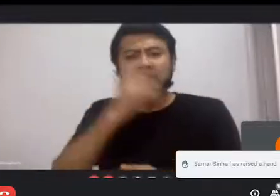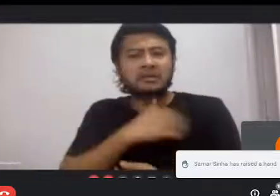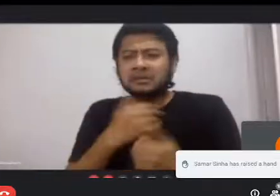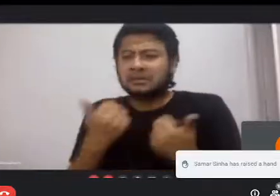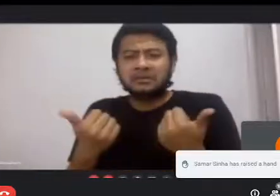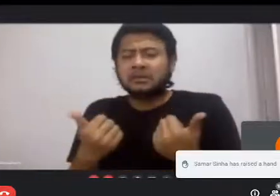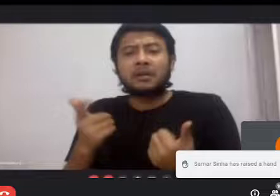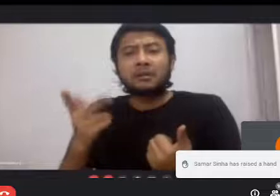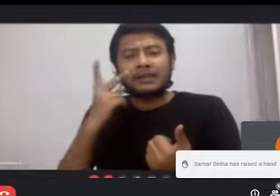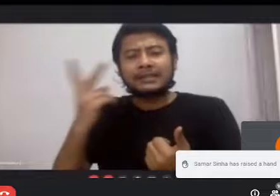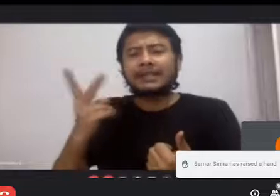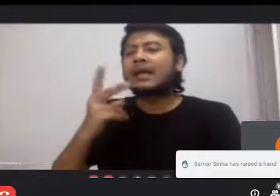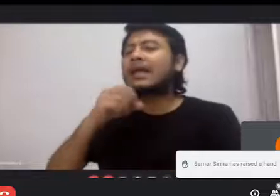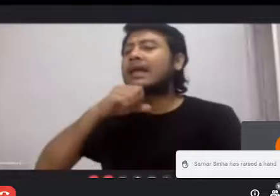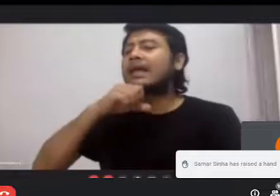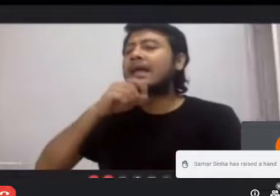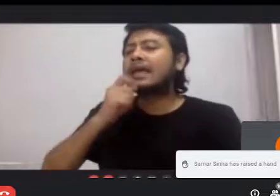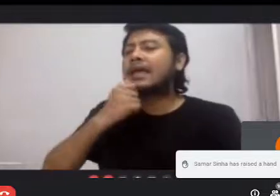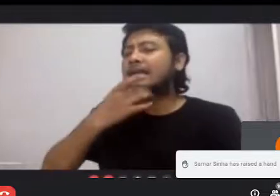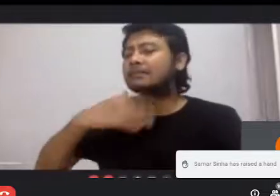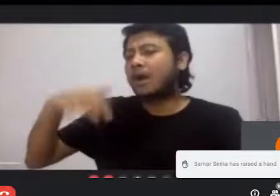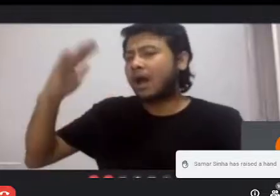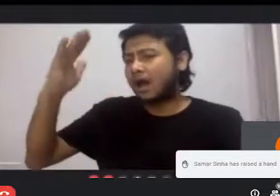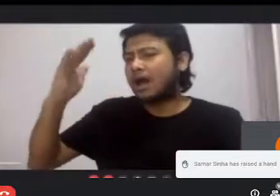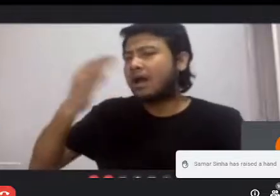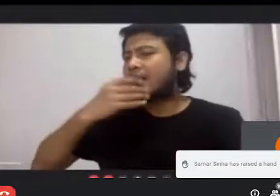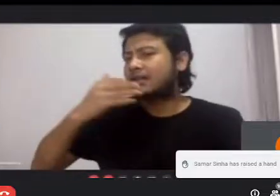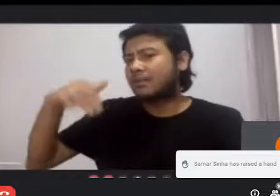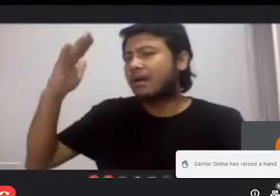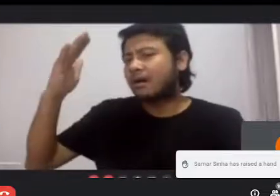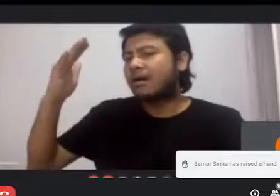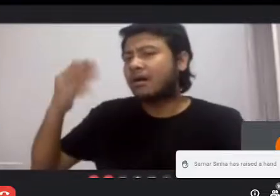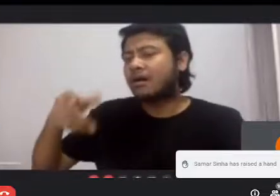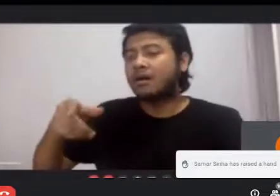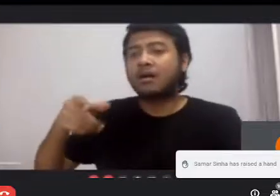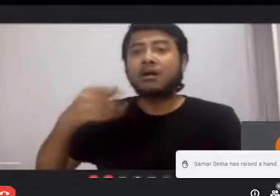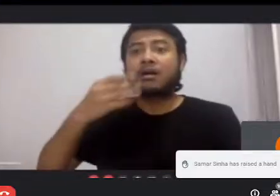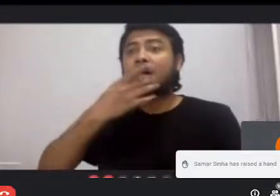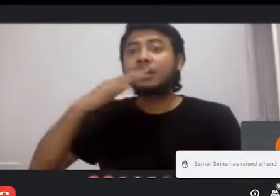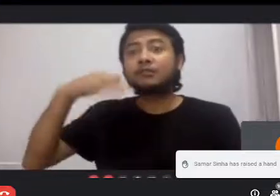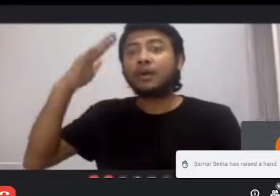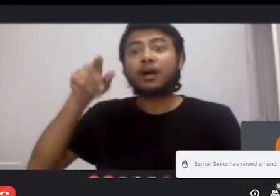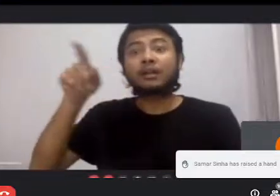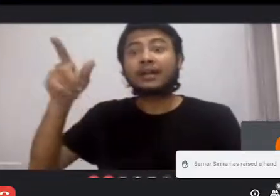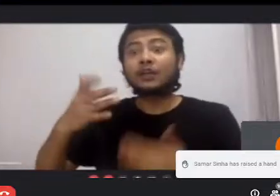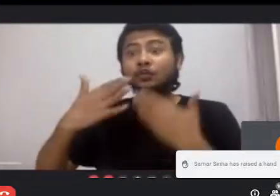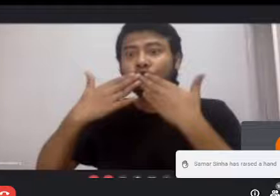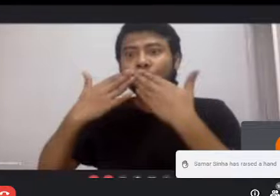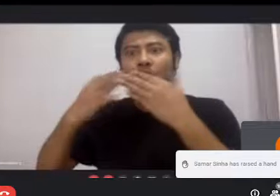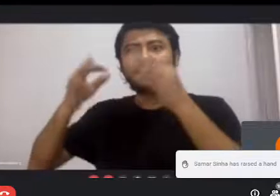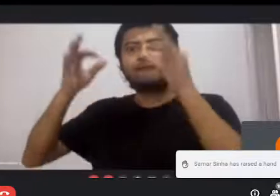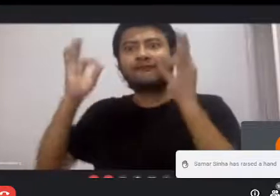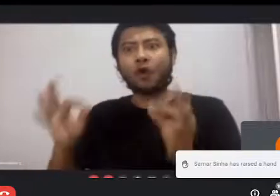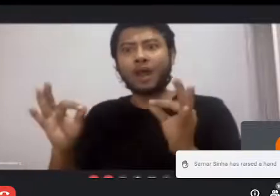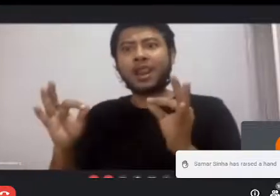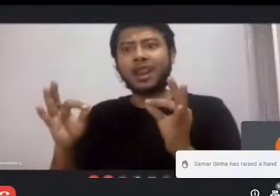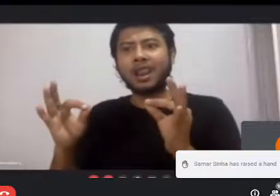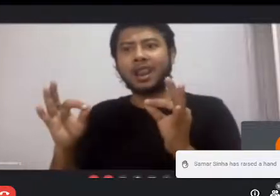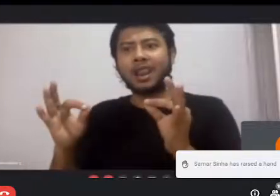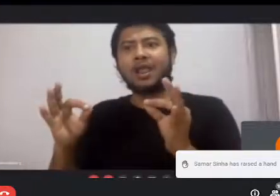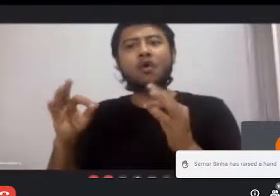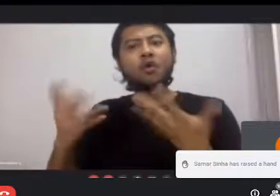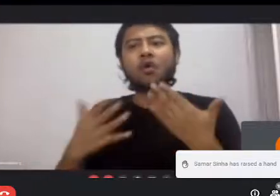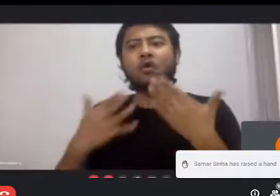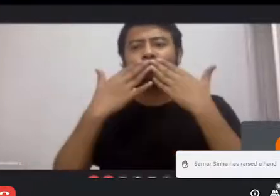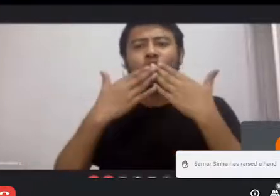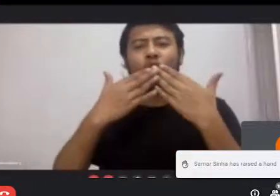was a difference whether they are in a formal school context or whether they are in an informal context. So some of